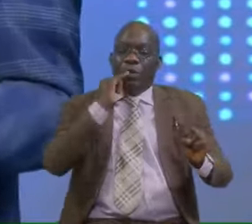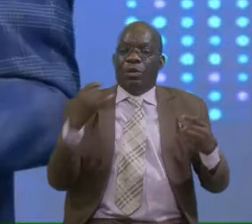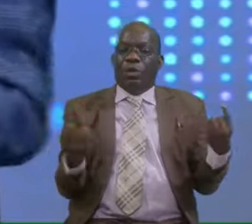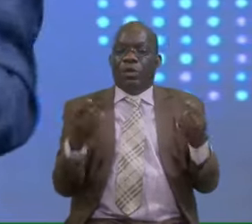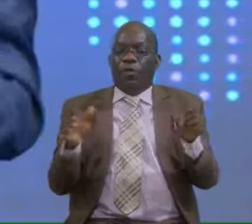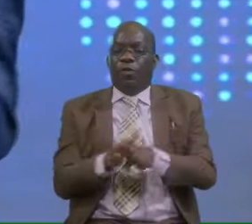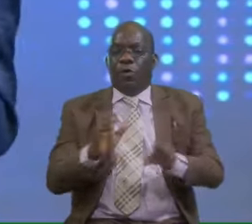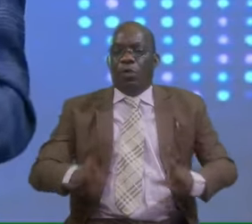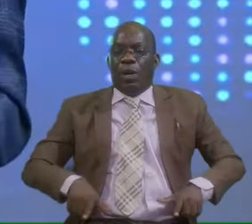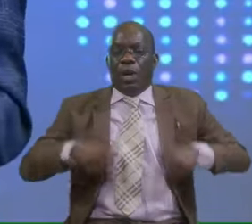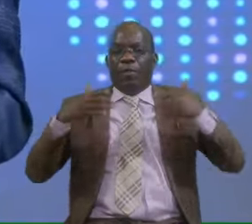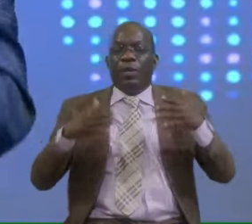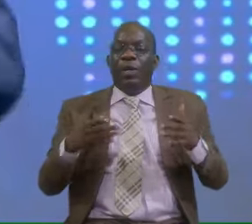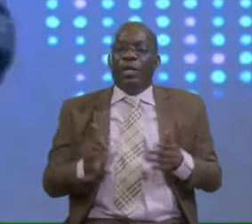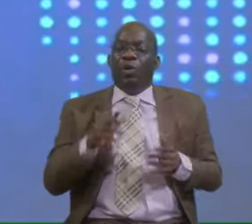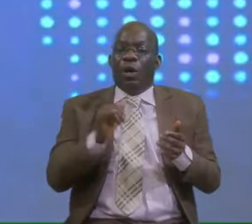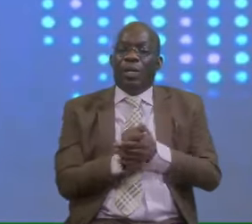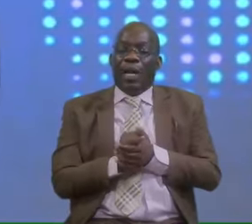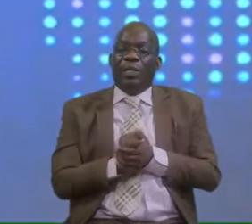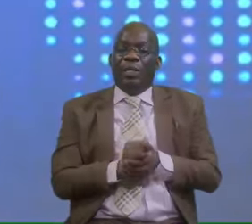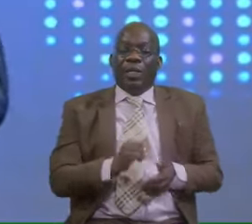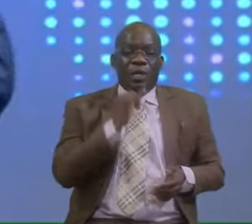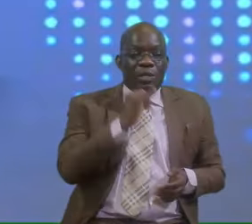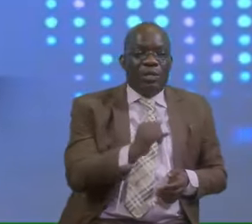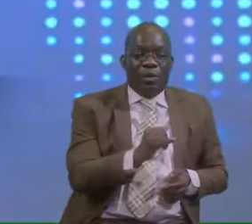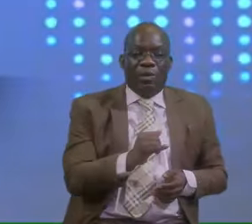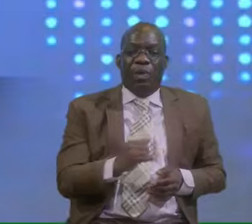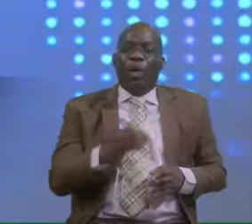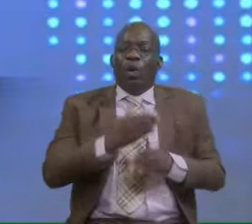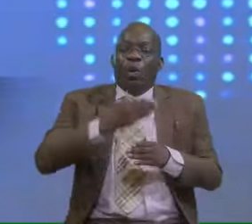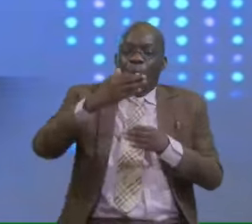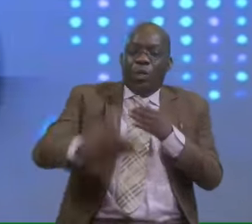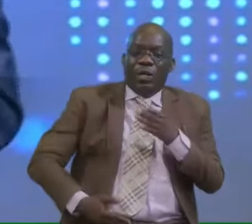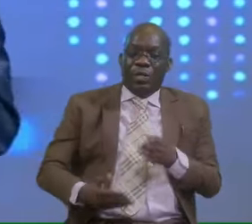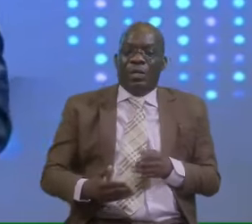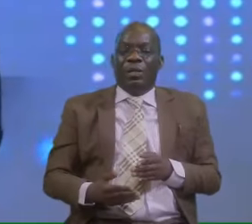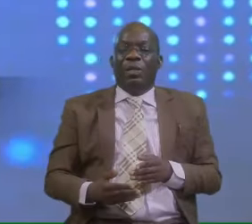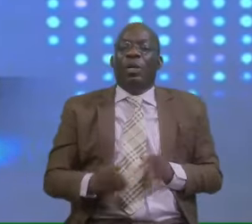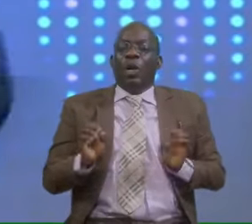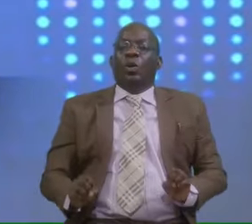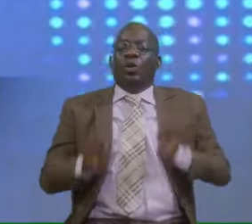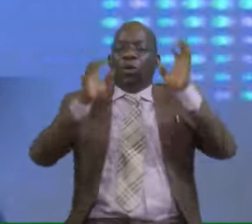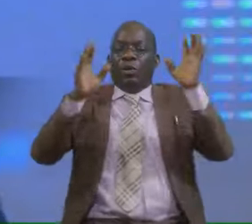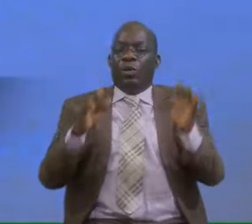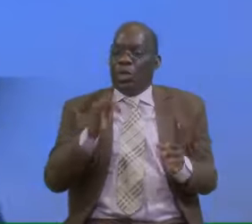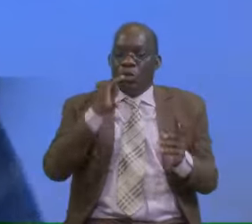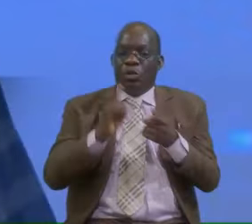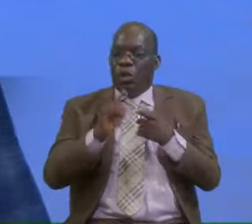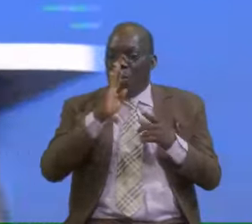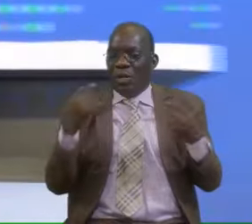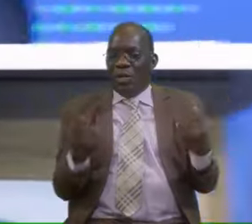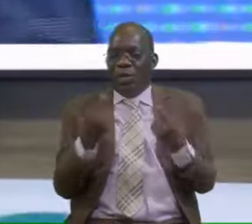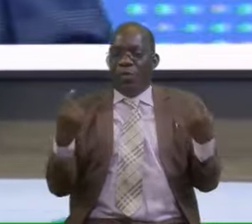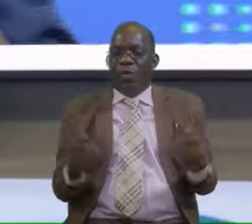that gives himself is like his total devotion is to be sinful. His